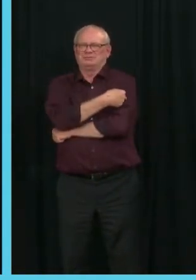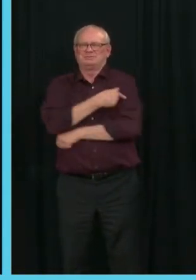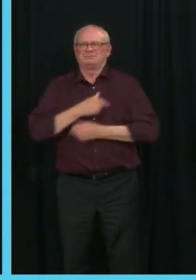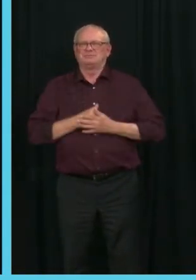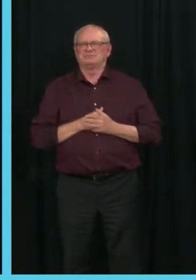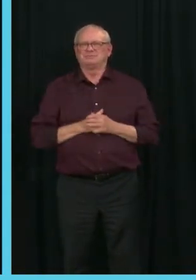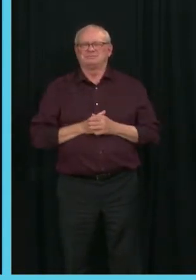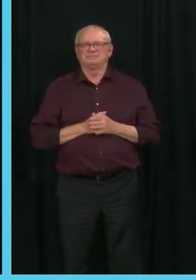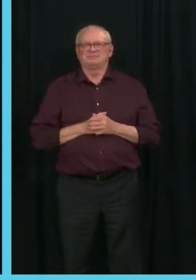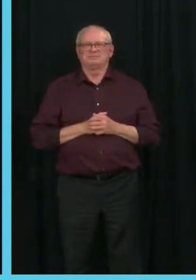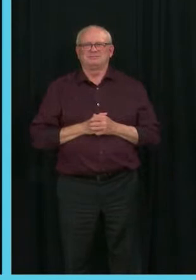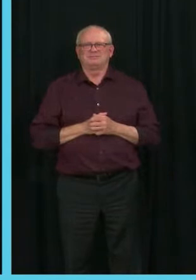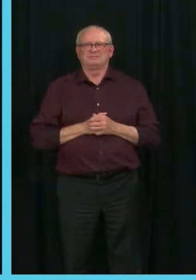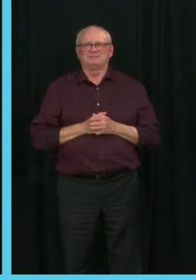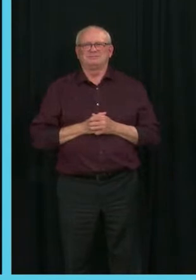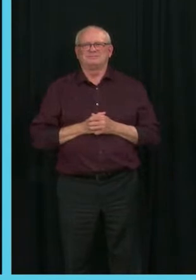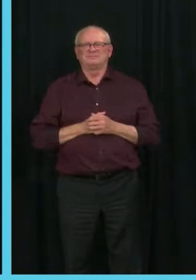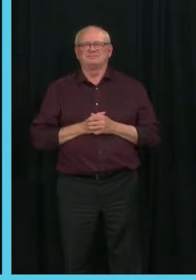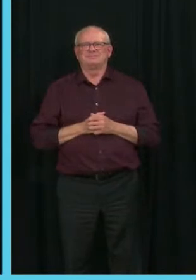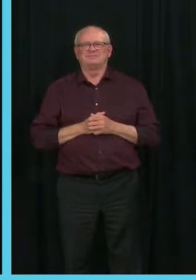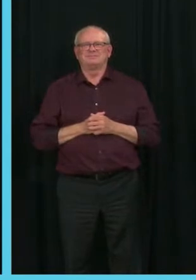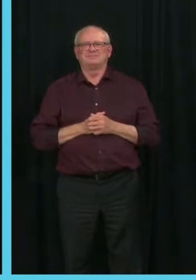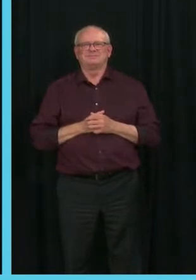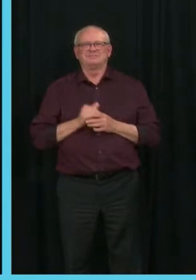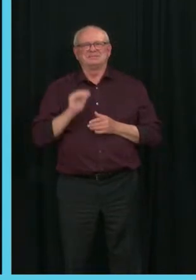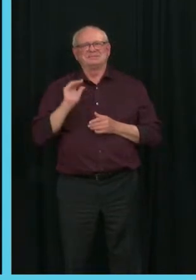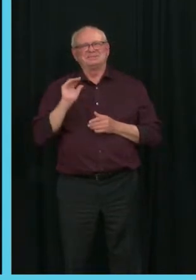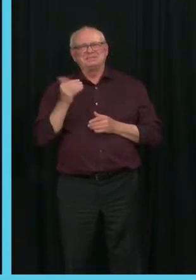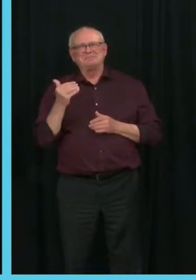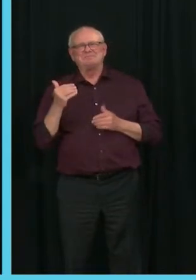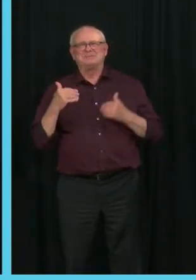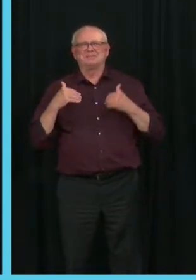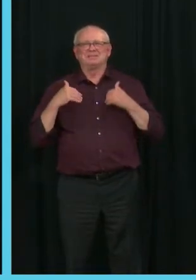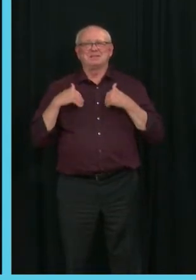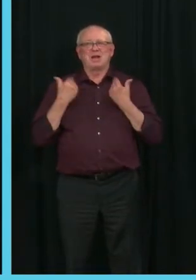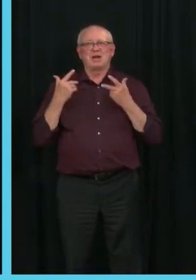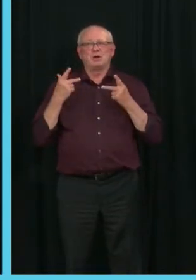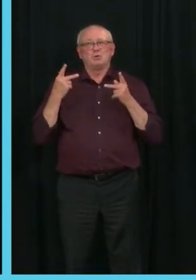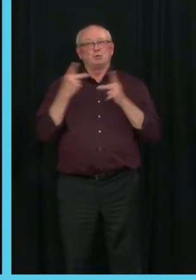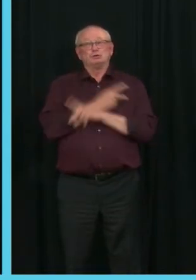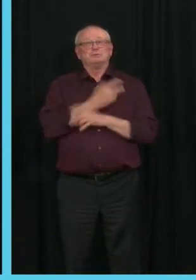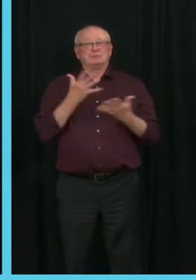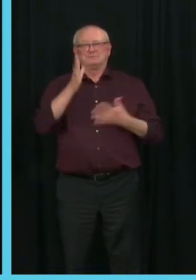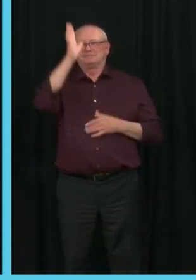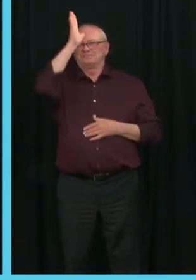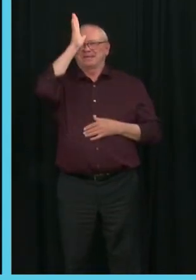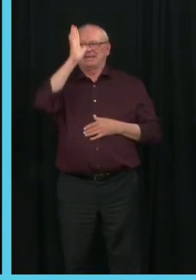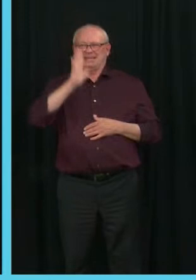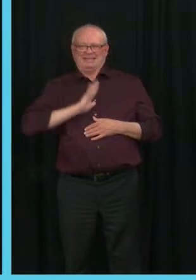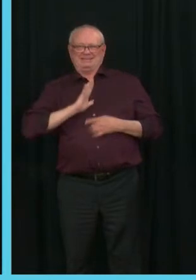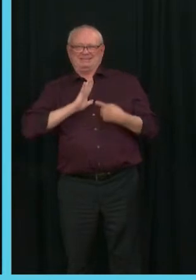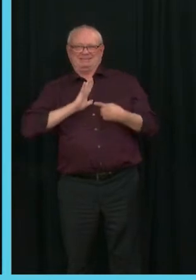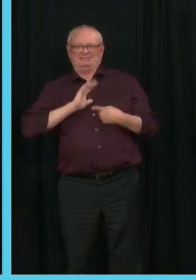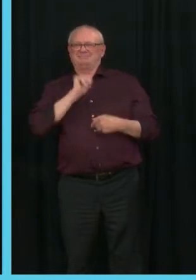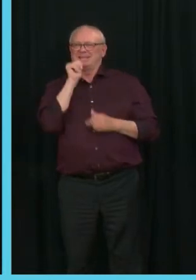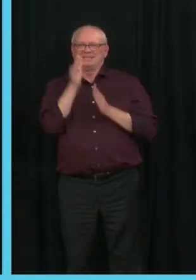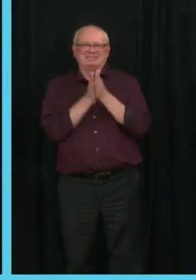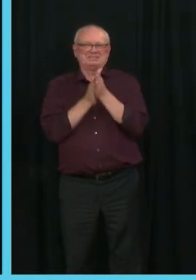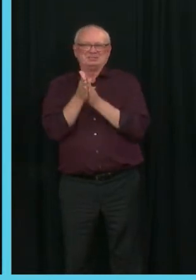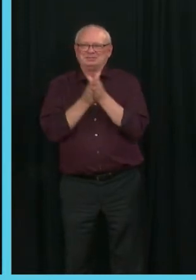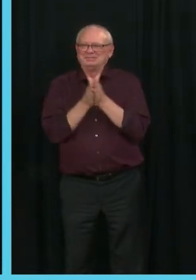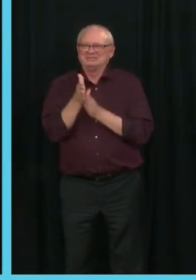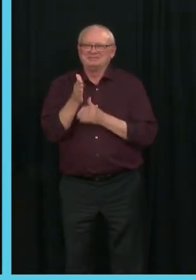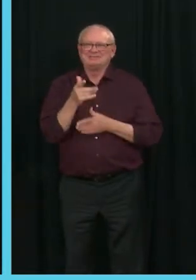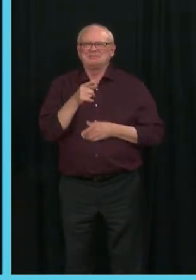vaccine uptake amongst younger people, younger men in particular. And I don't think that's necessarily because of vaccine misinformation. I